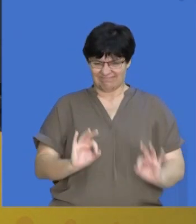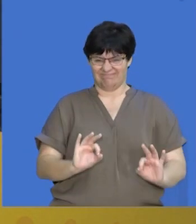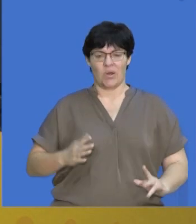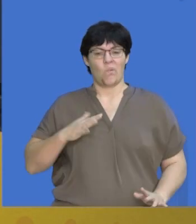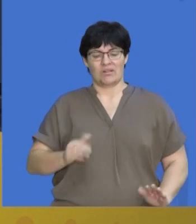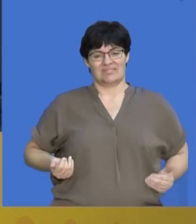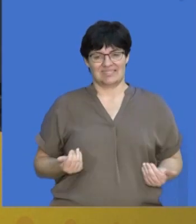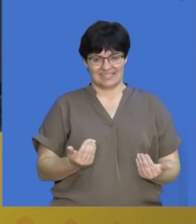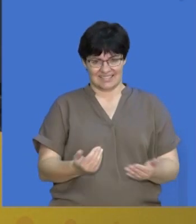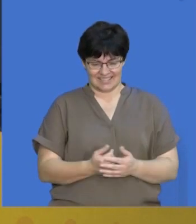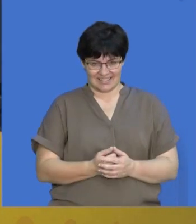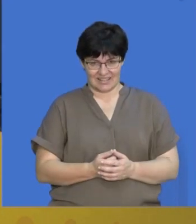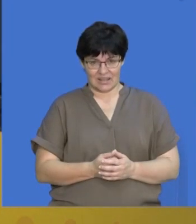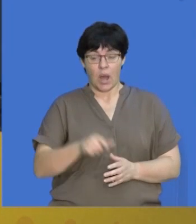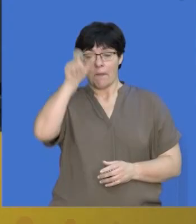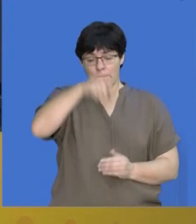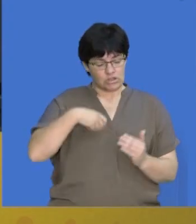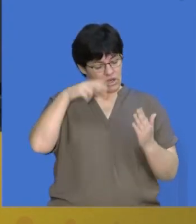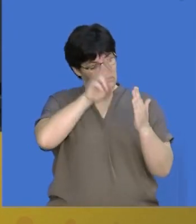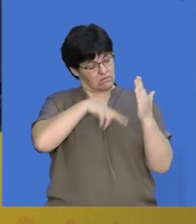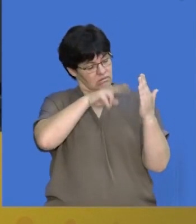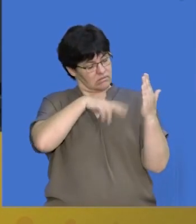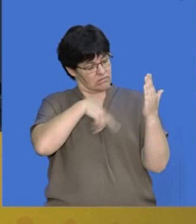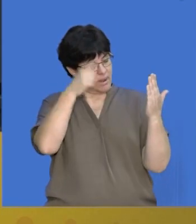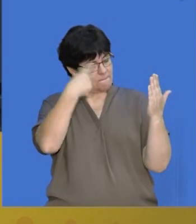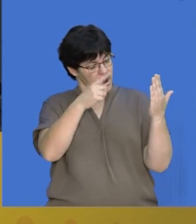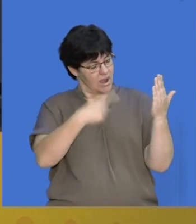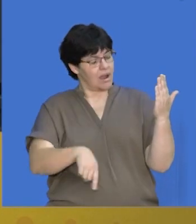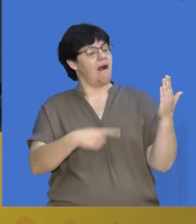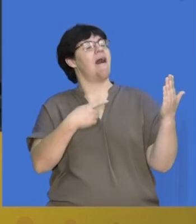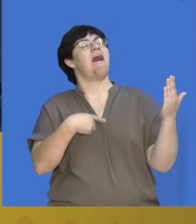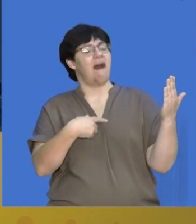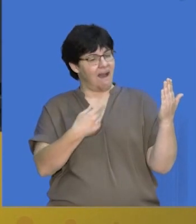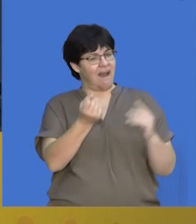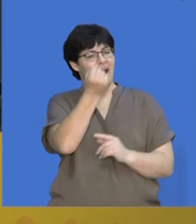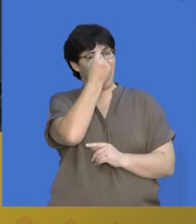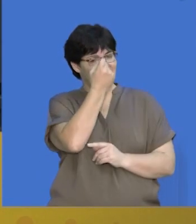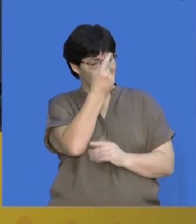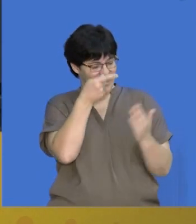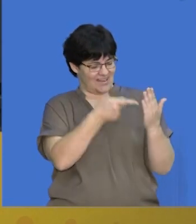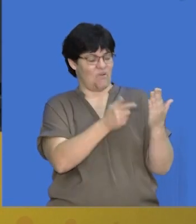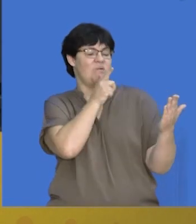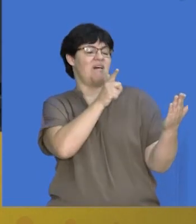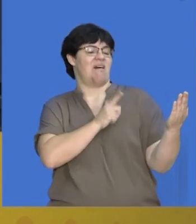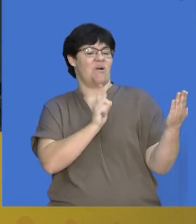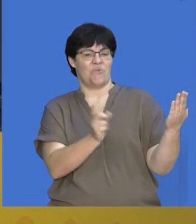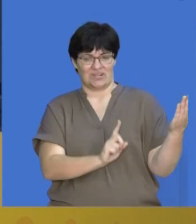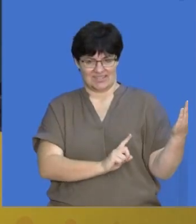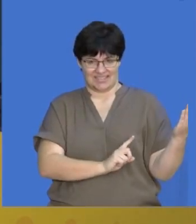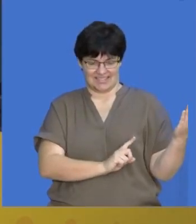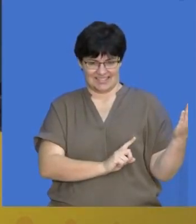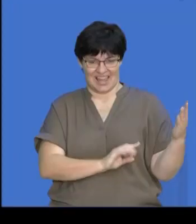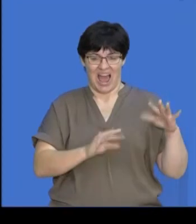give. And it helps the person marking your scripts better understand what you're saying in terms of your response